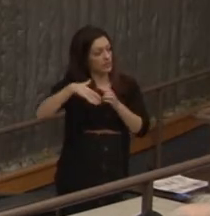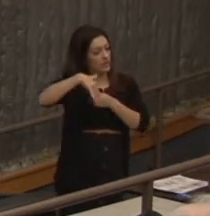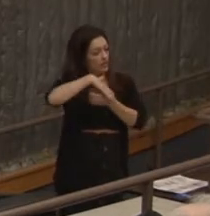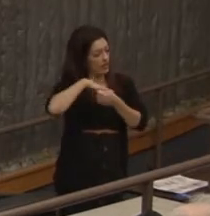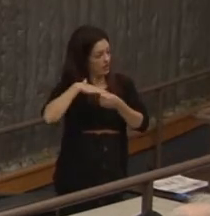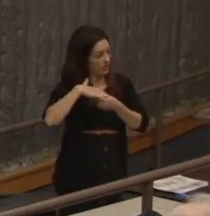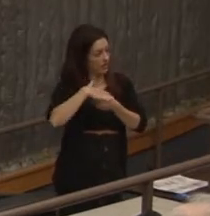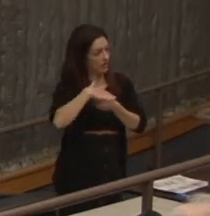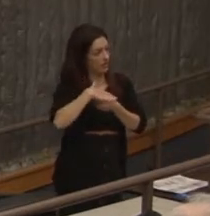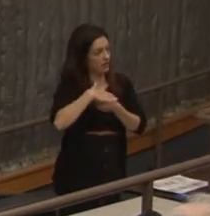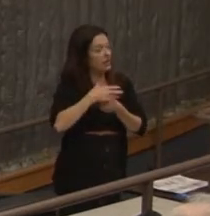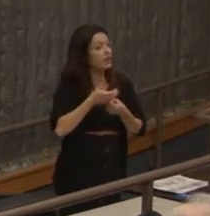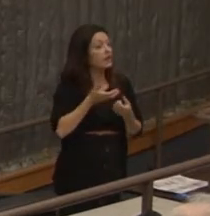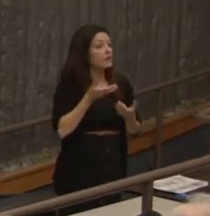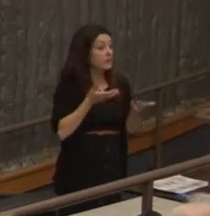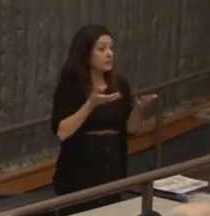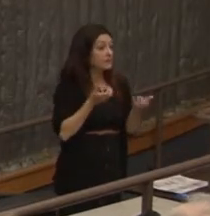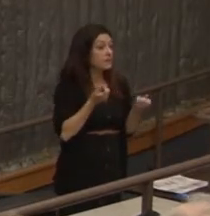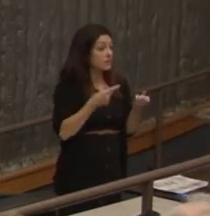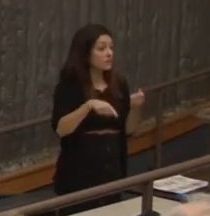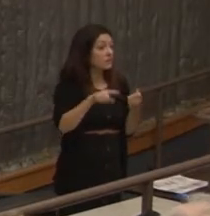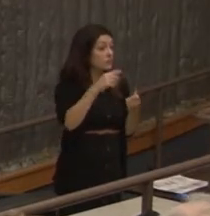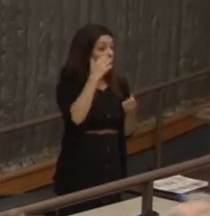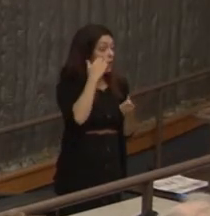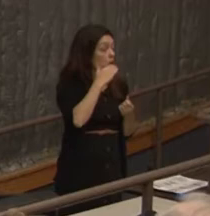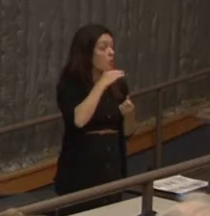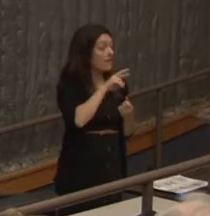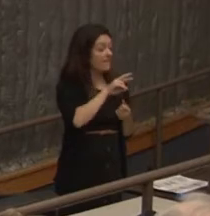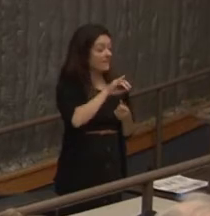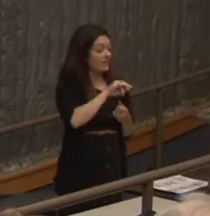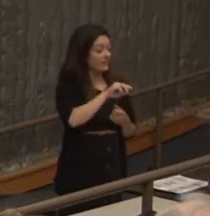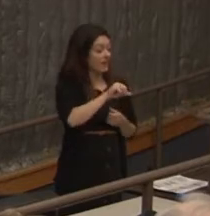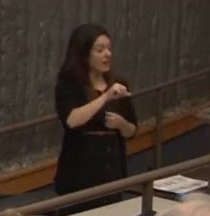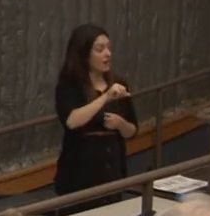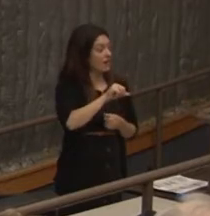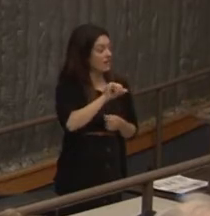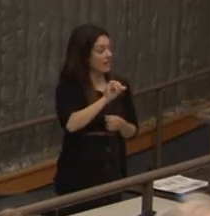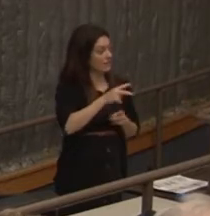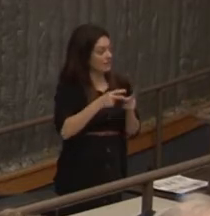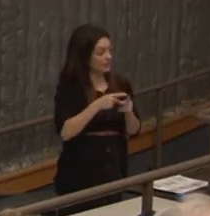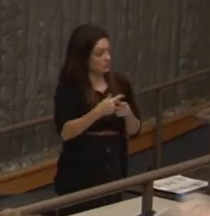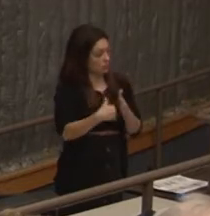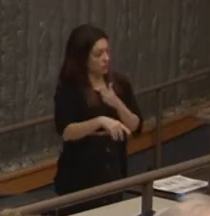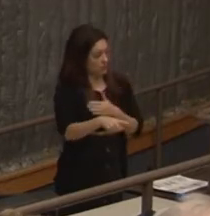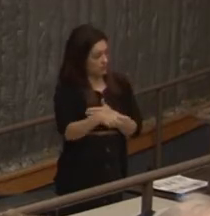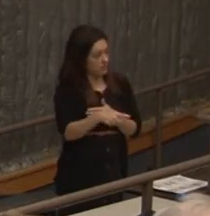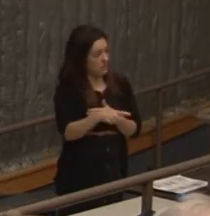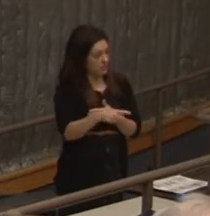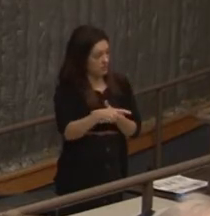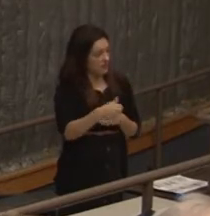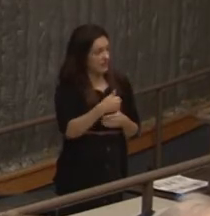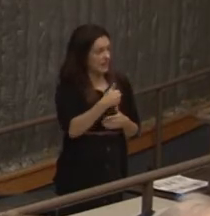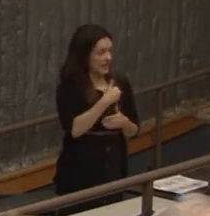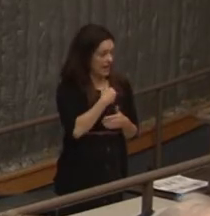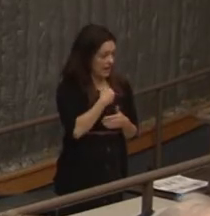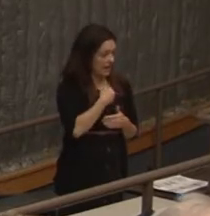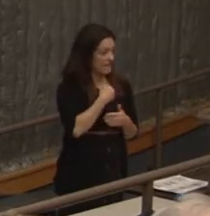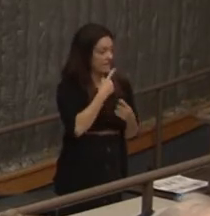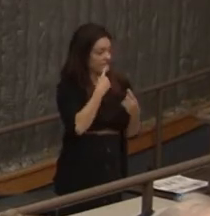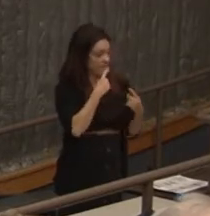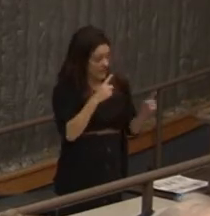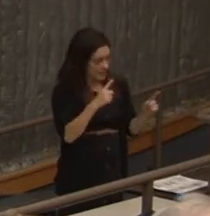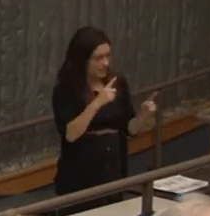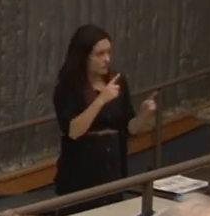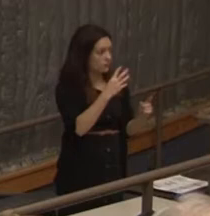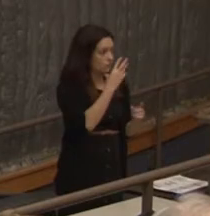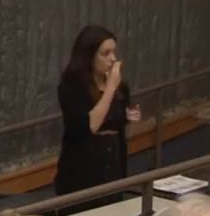many of you will know the city of Vilna was called the Jerusalem of Lithuania. It had one of the most famous Jewish Yiddish